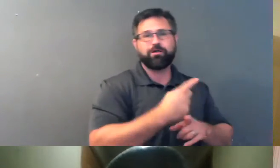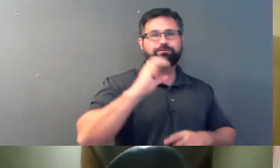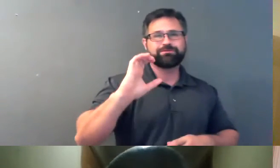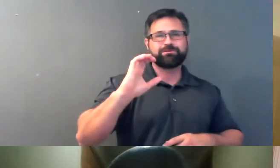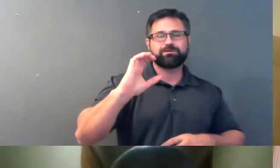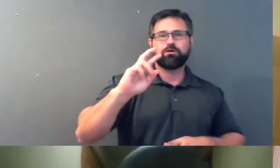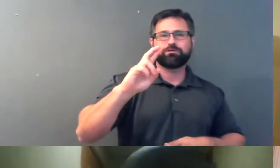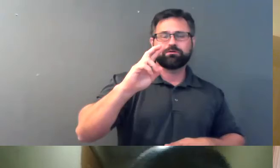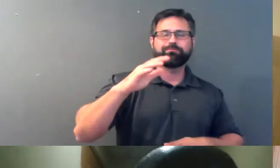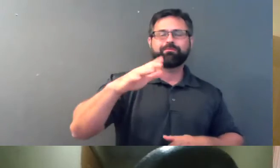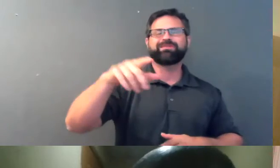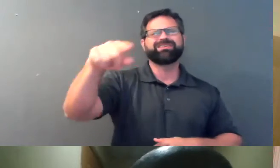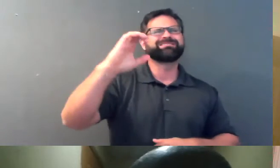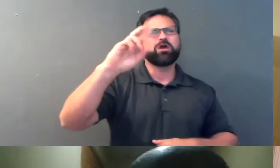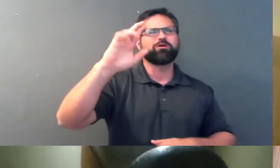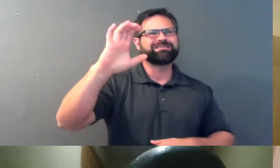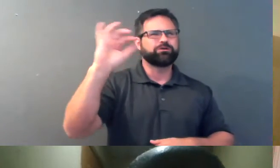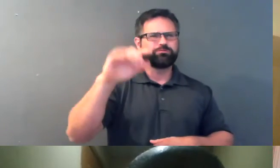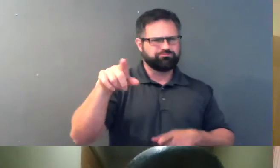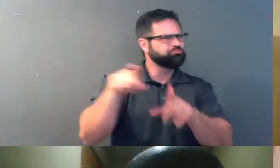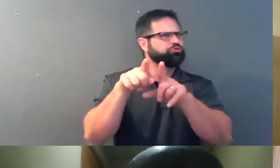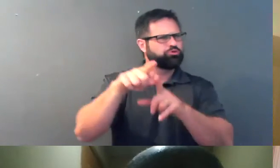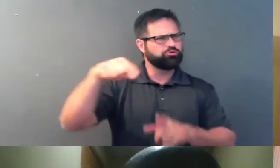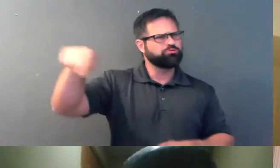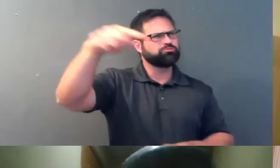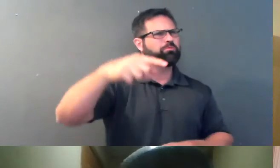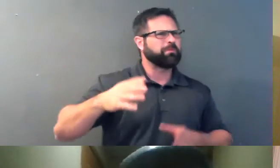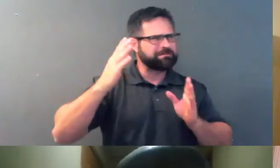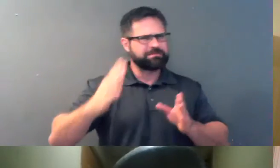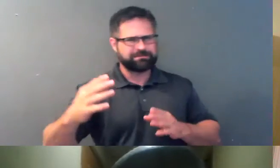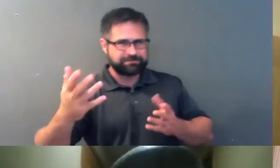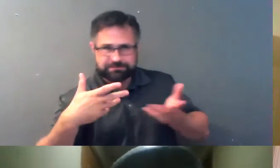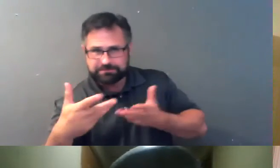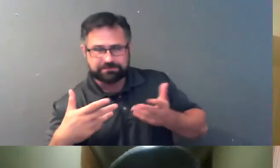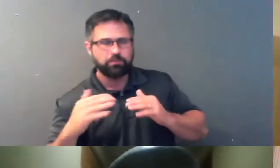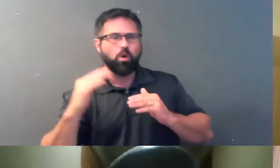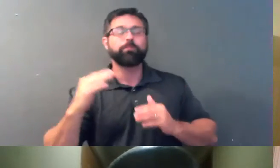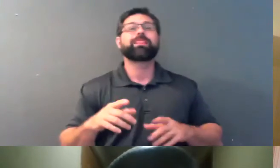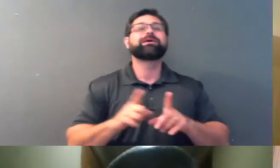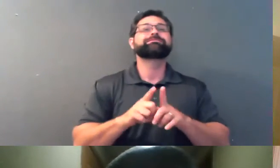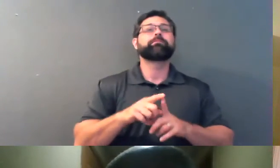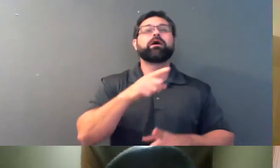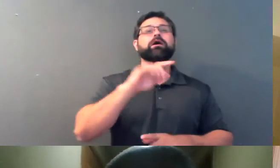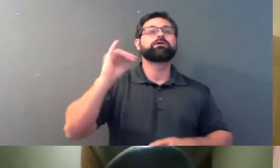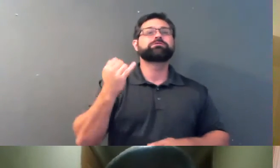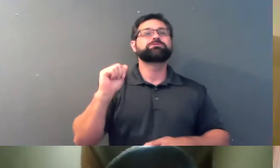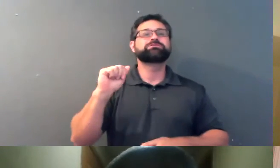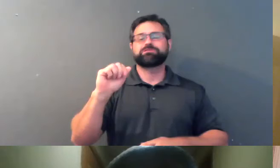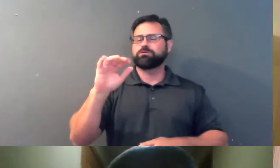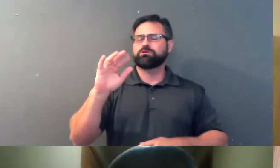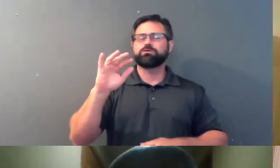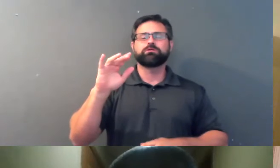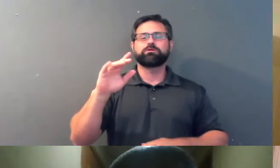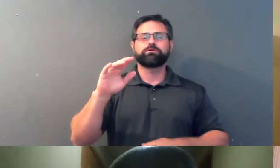issues, like Gerard said, is the issue of institutionalization or